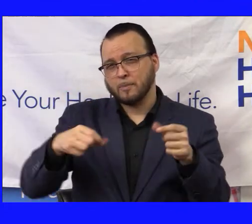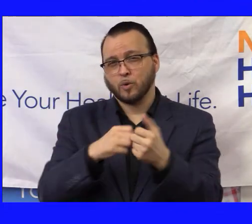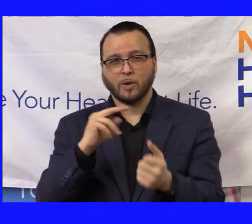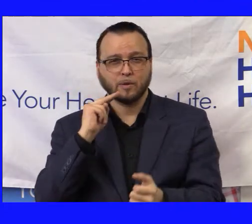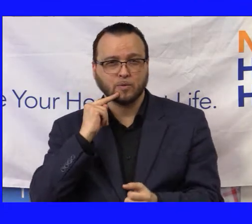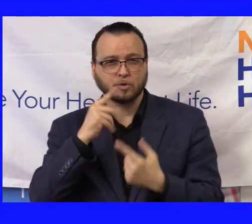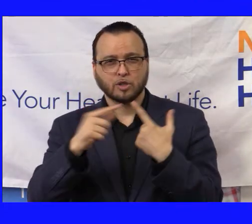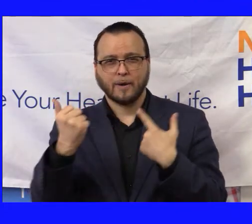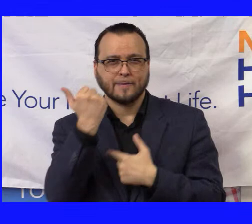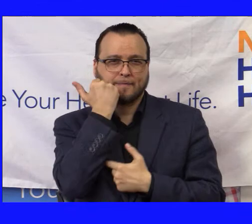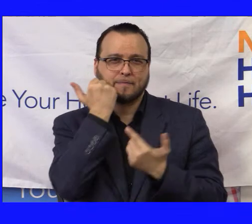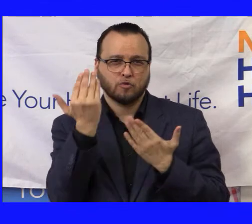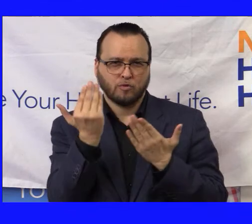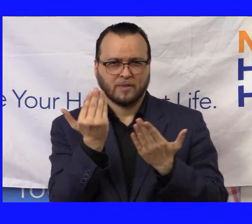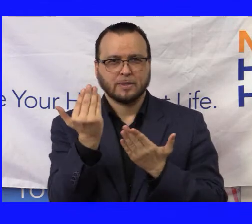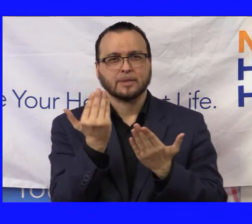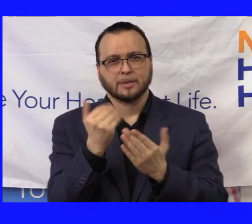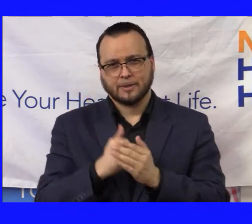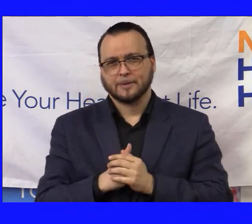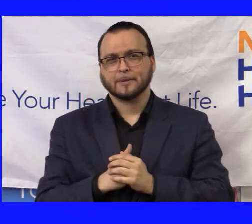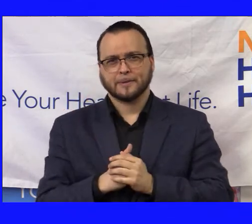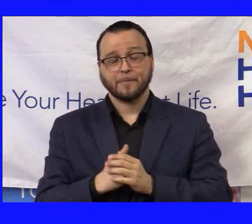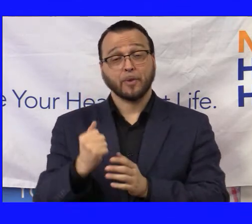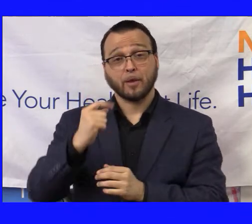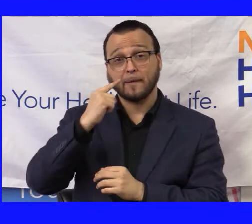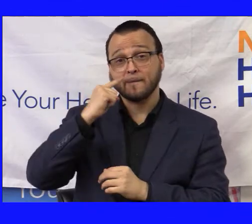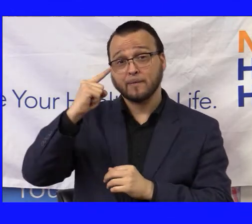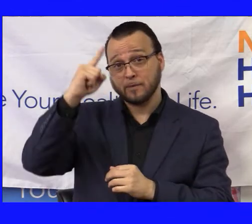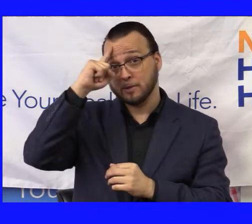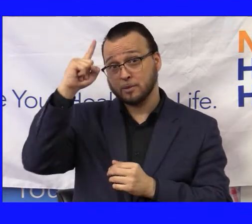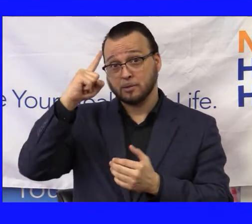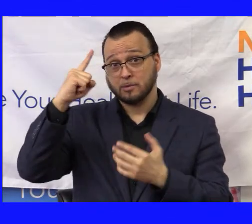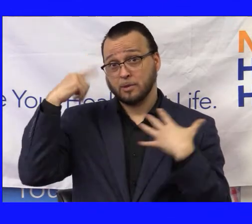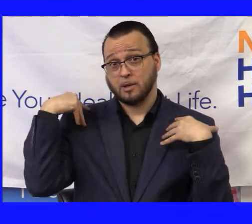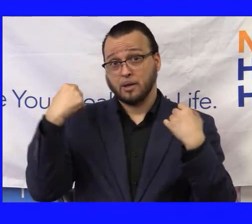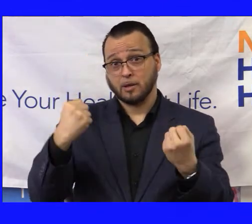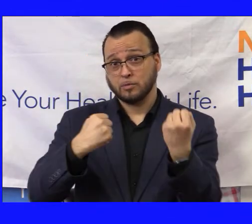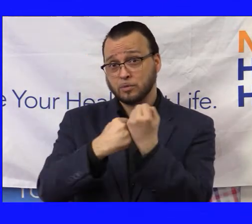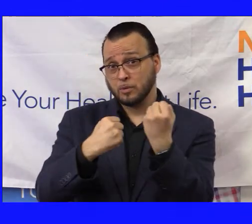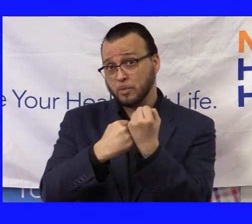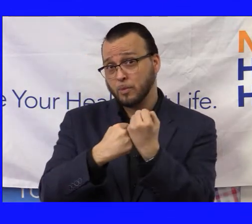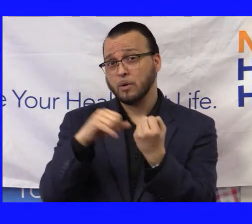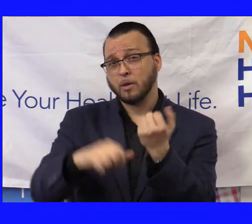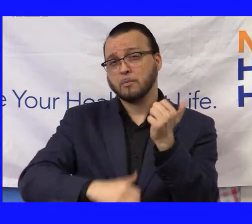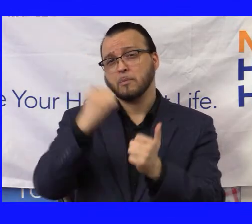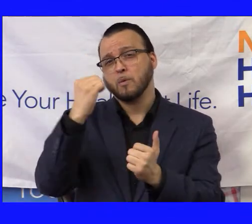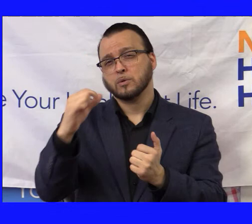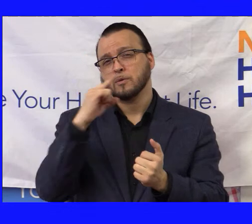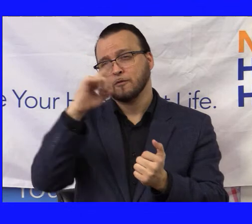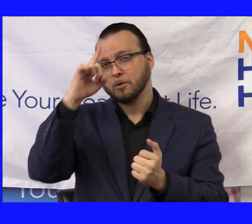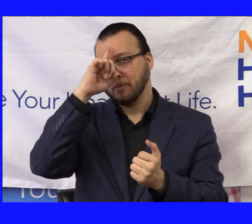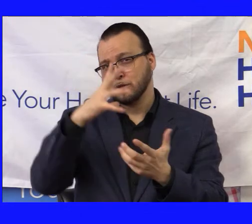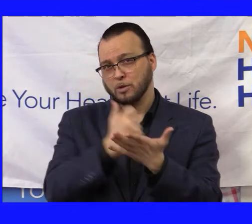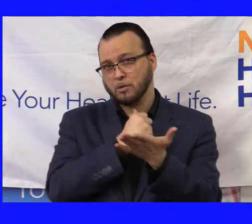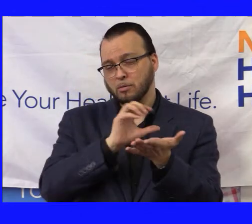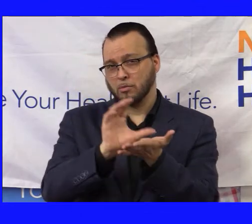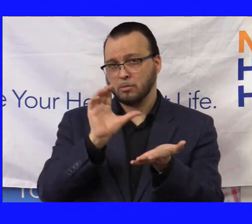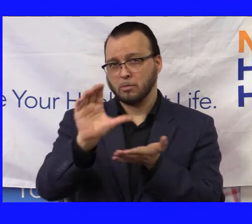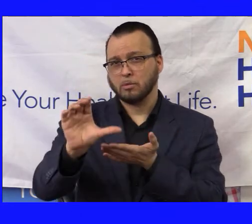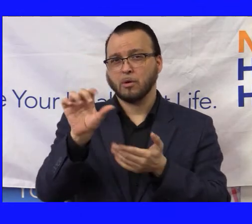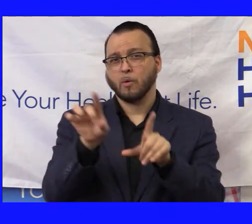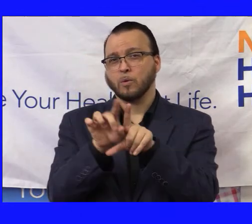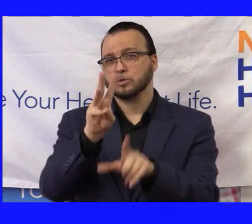and dental services. And for psychosocial support, the bulk of those were for mental health and also